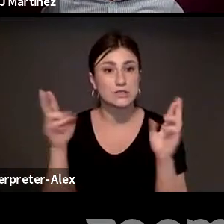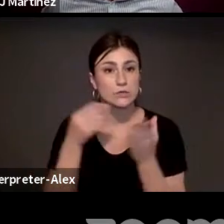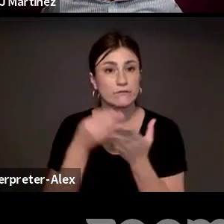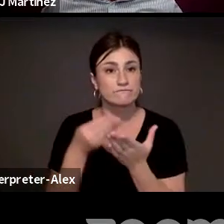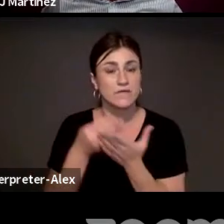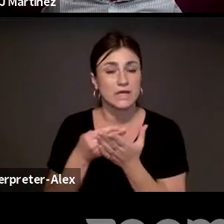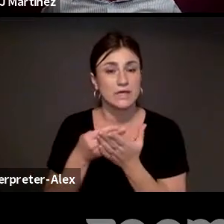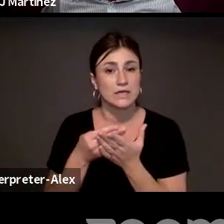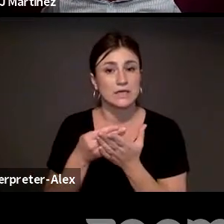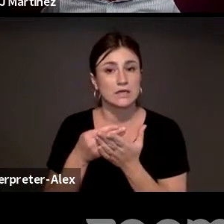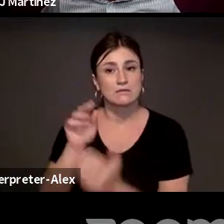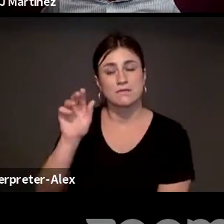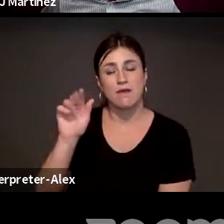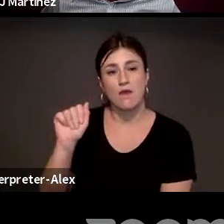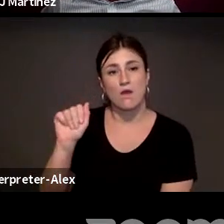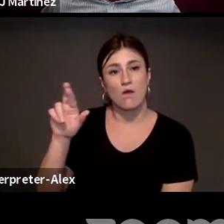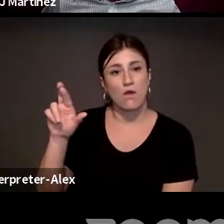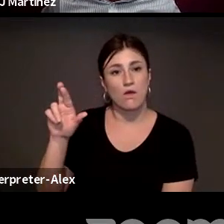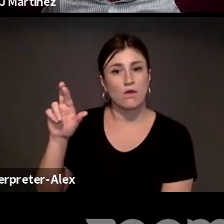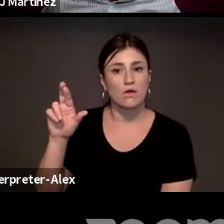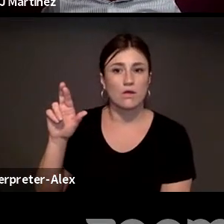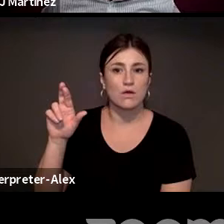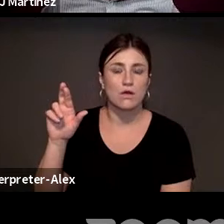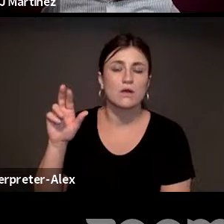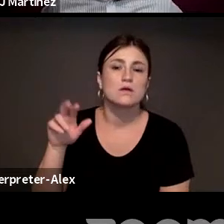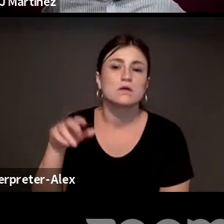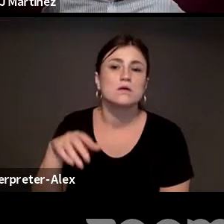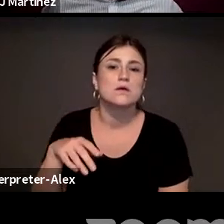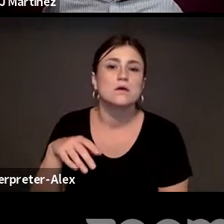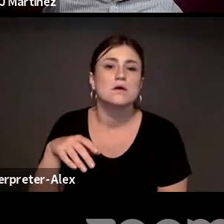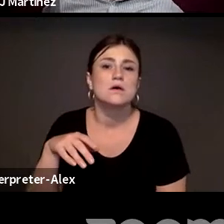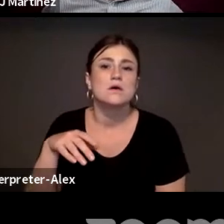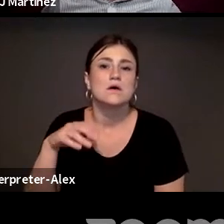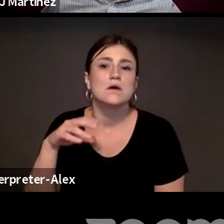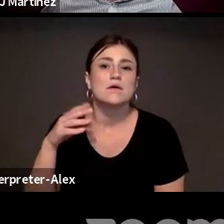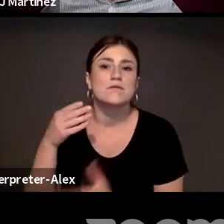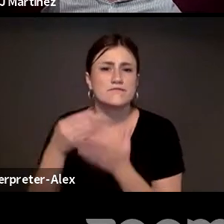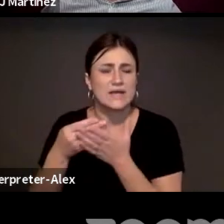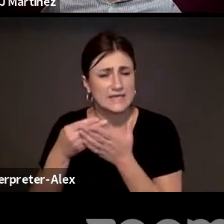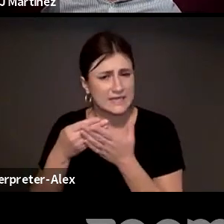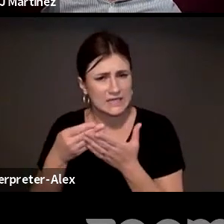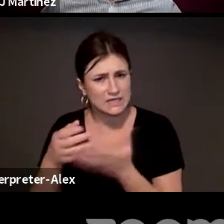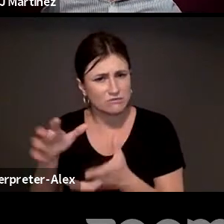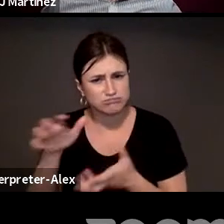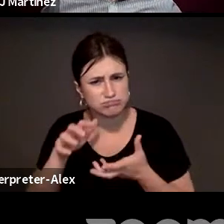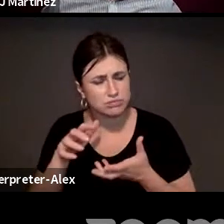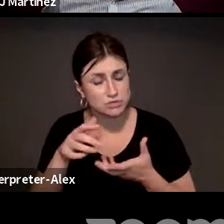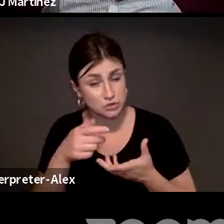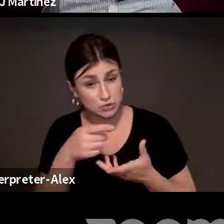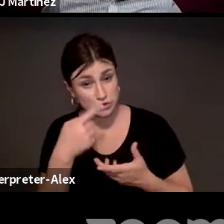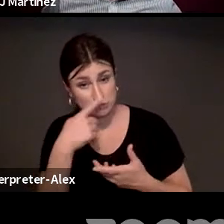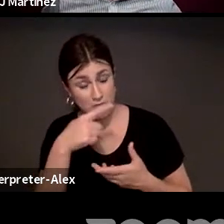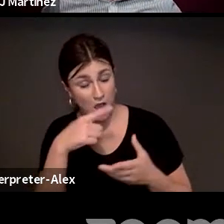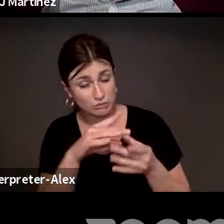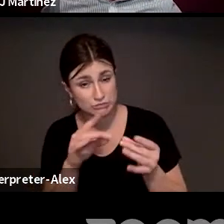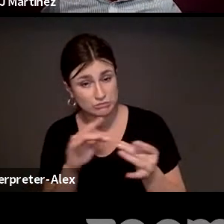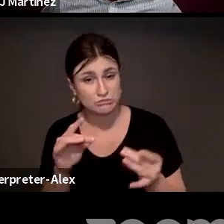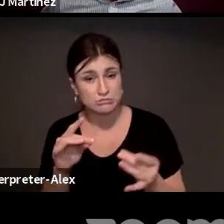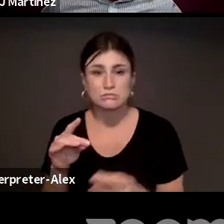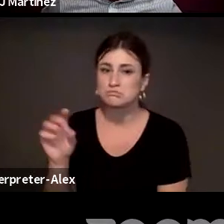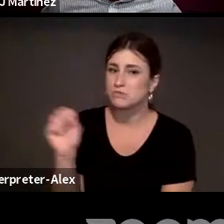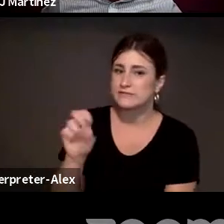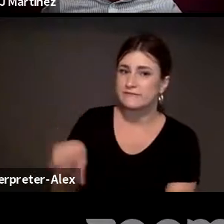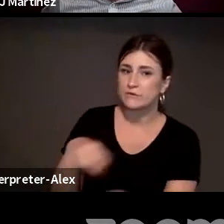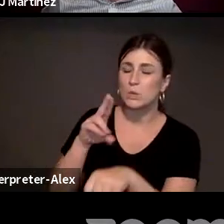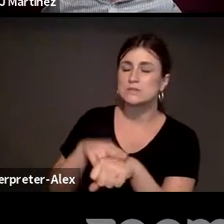funding that we're going to receive. So Jessica, can you address that, please? Yeah, yes. So that, so following